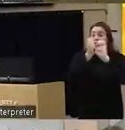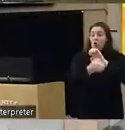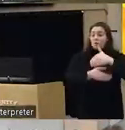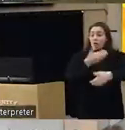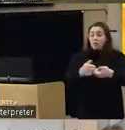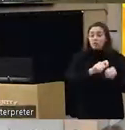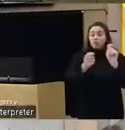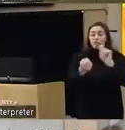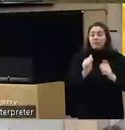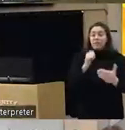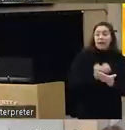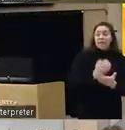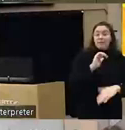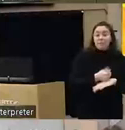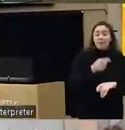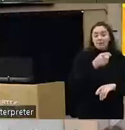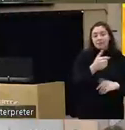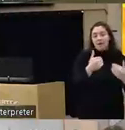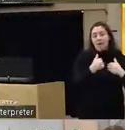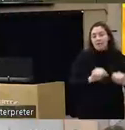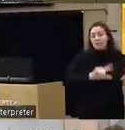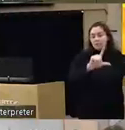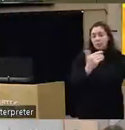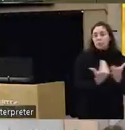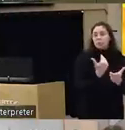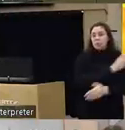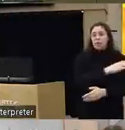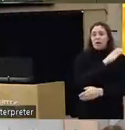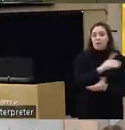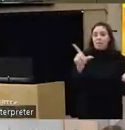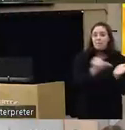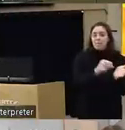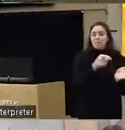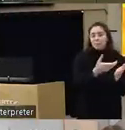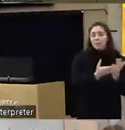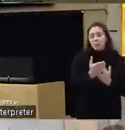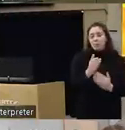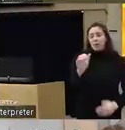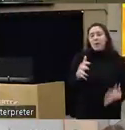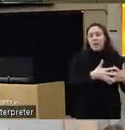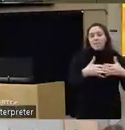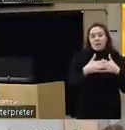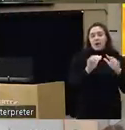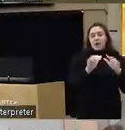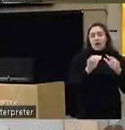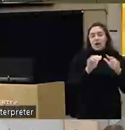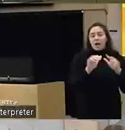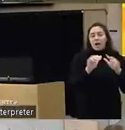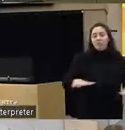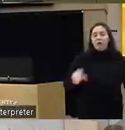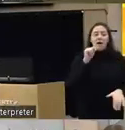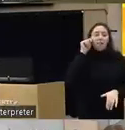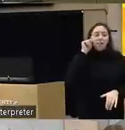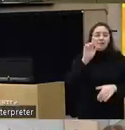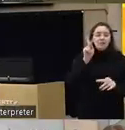evidence base. I just put the clinical update that was put out through the American Academy of Child and Adolescent Psychiatry just this last year,